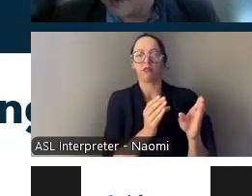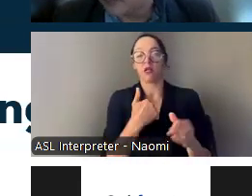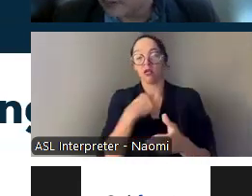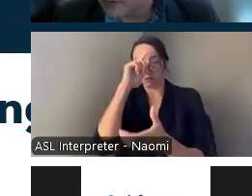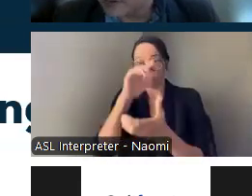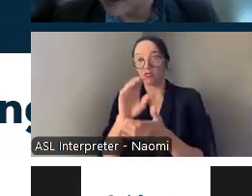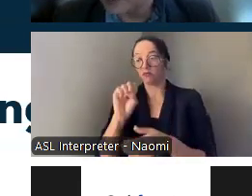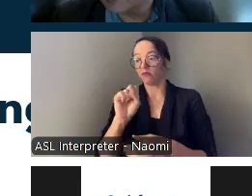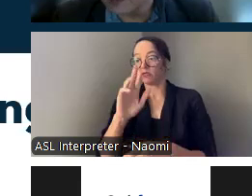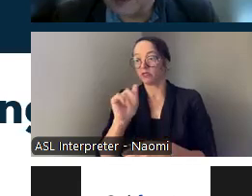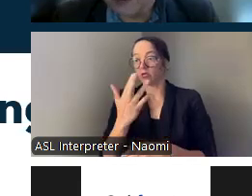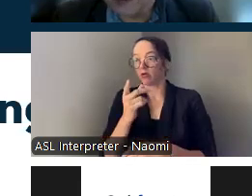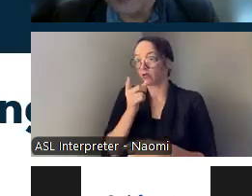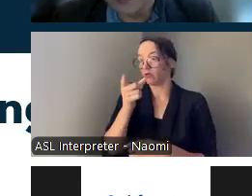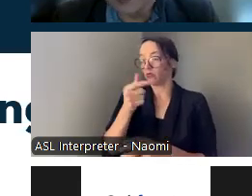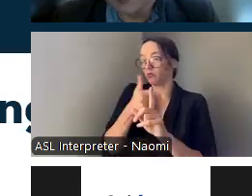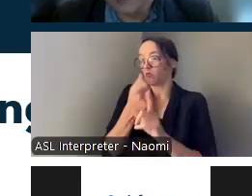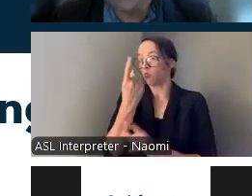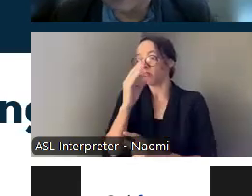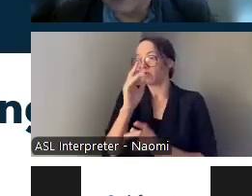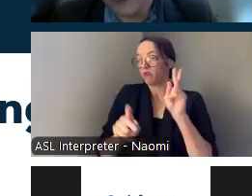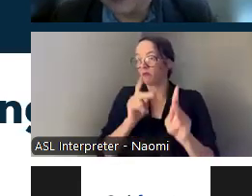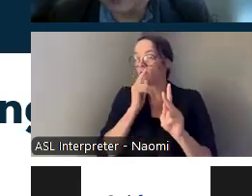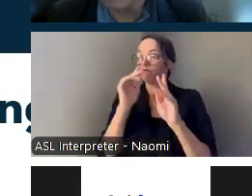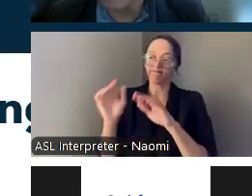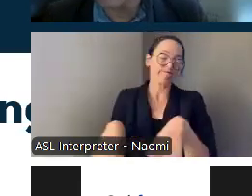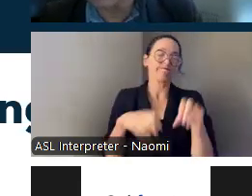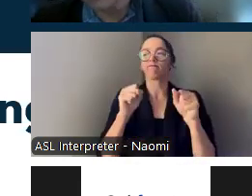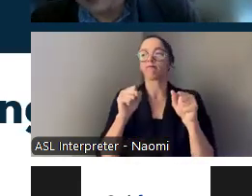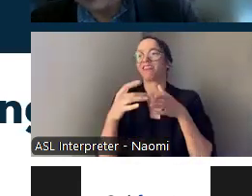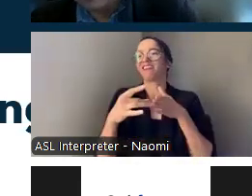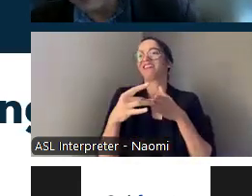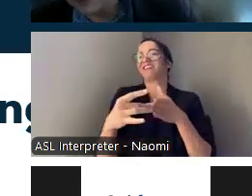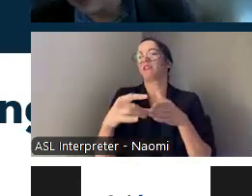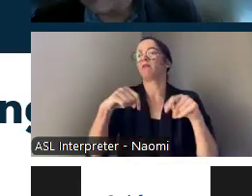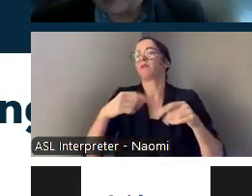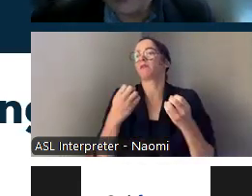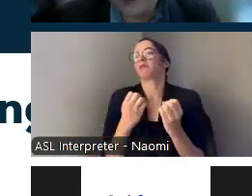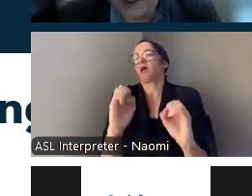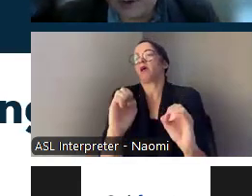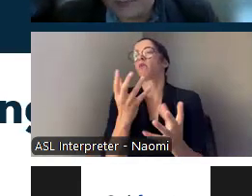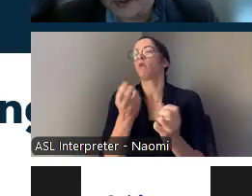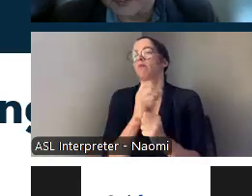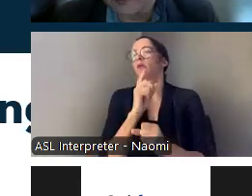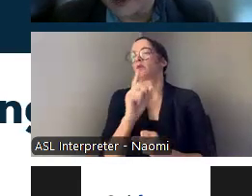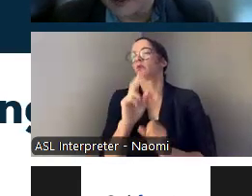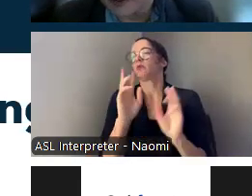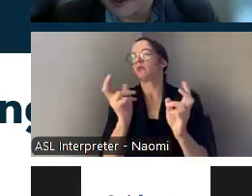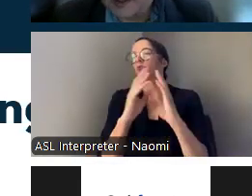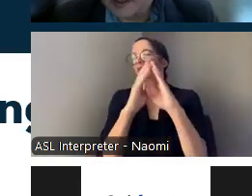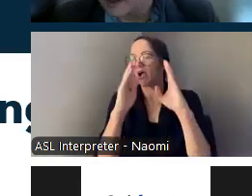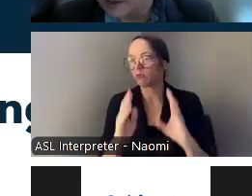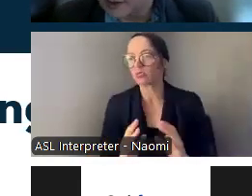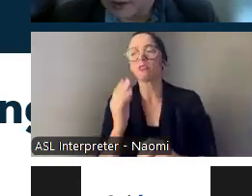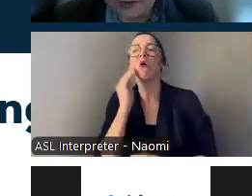one of the people, I think, taking the lead on this effort, and we just wanted to make sure that the issue of housing and homelessness